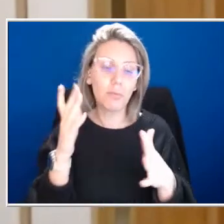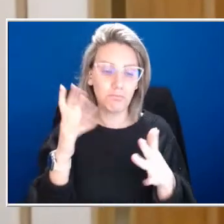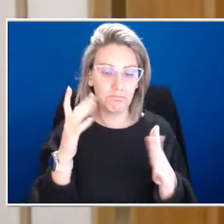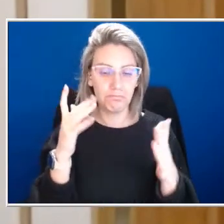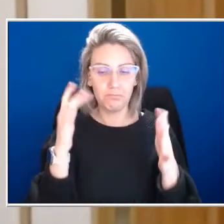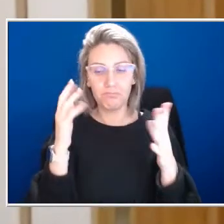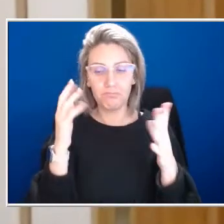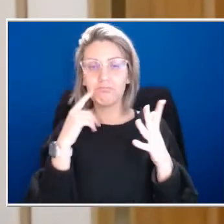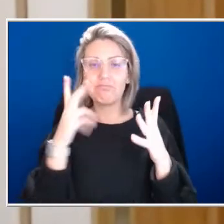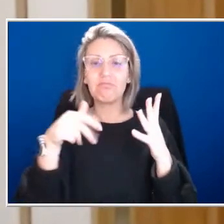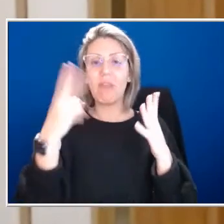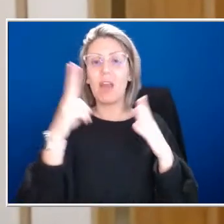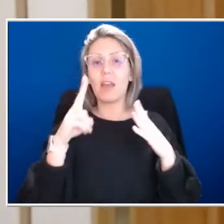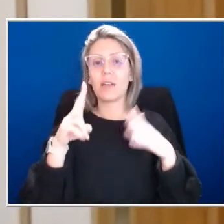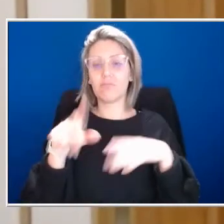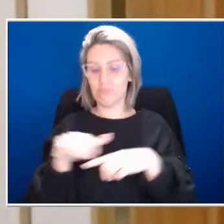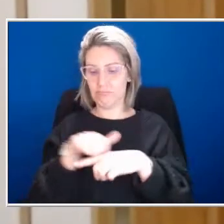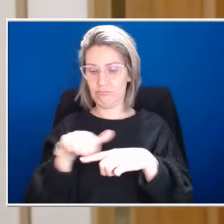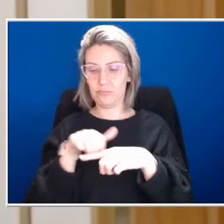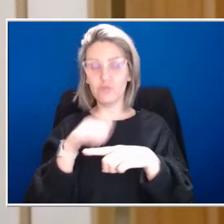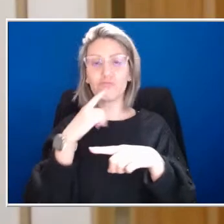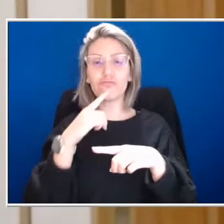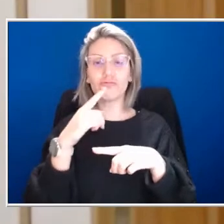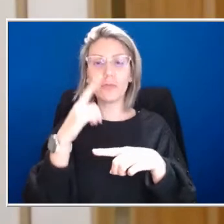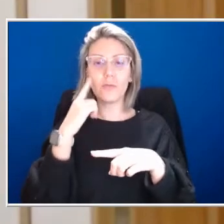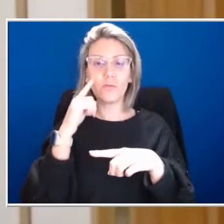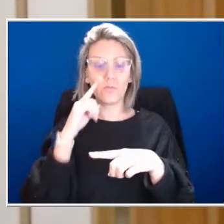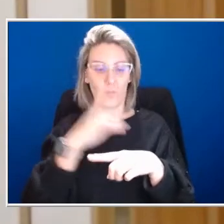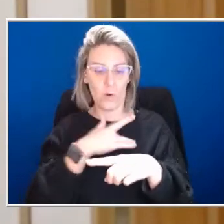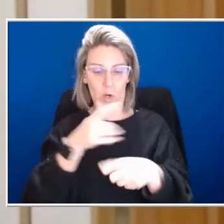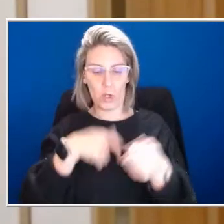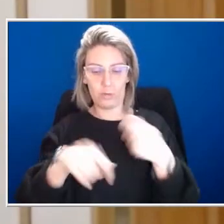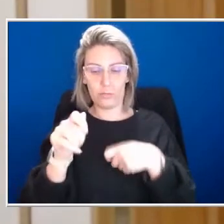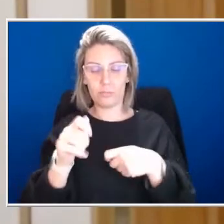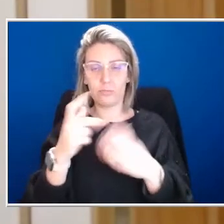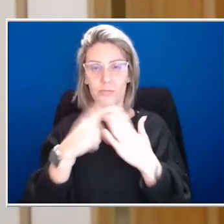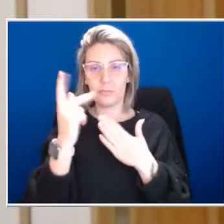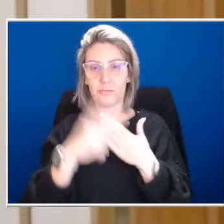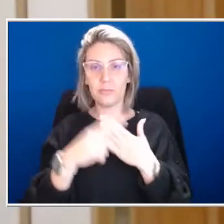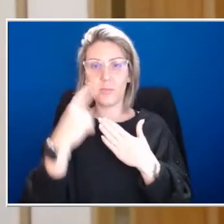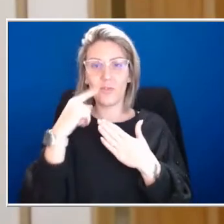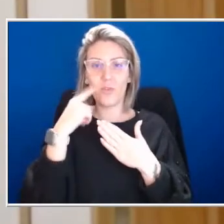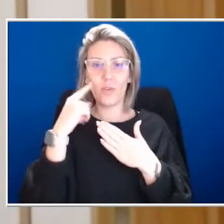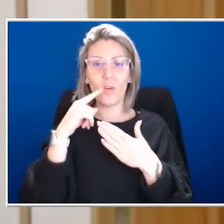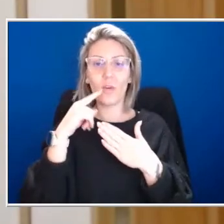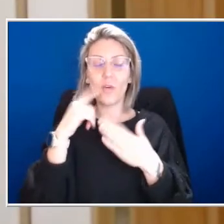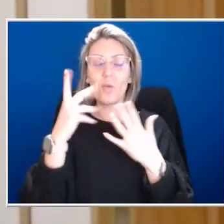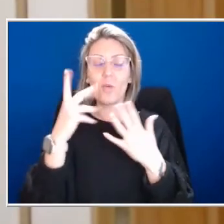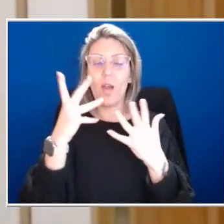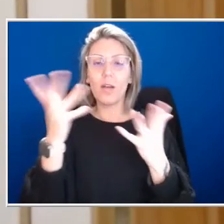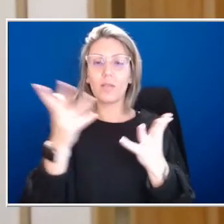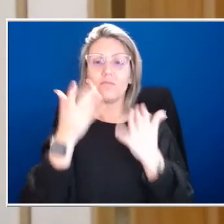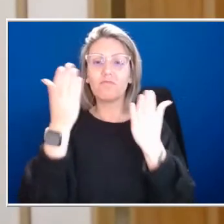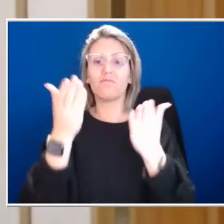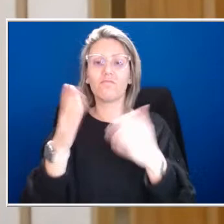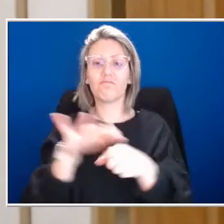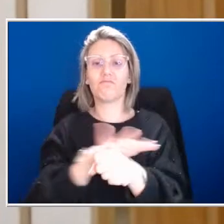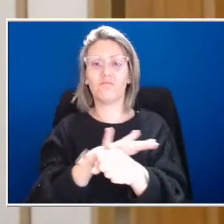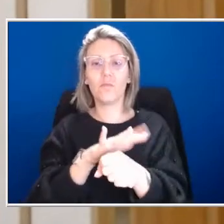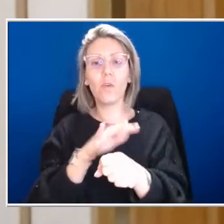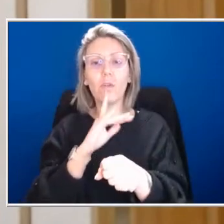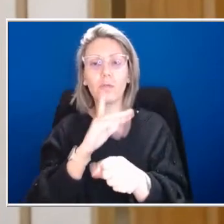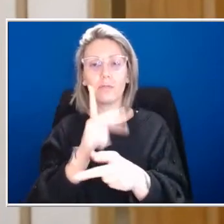highly trained heart transplant program also to provide full care for these patients. So to